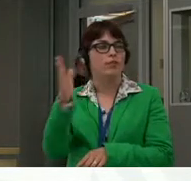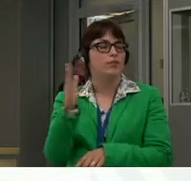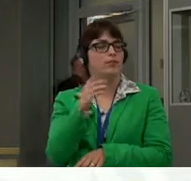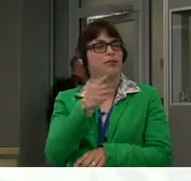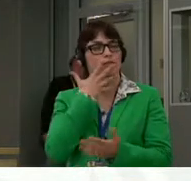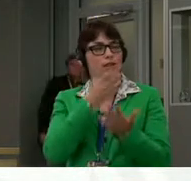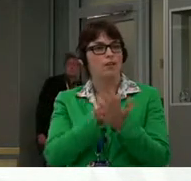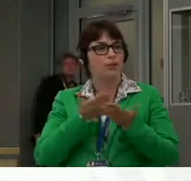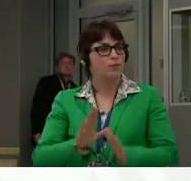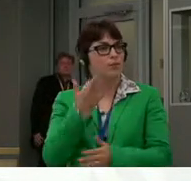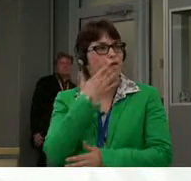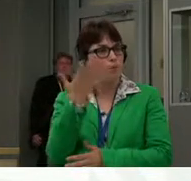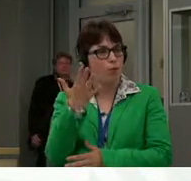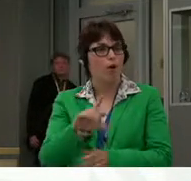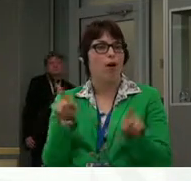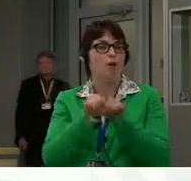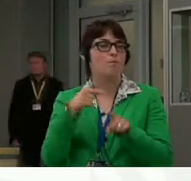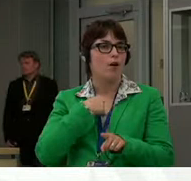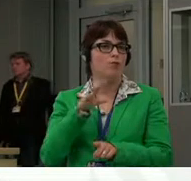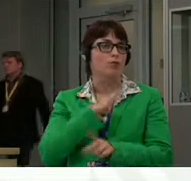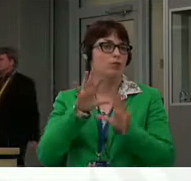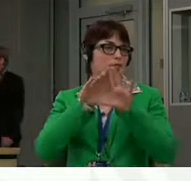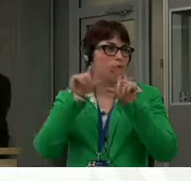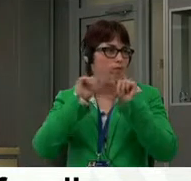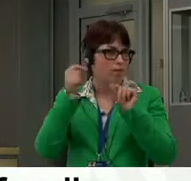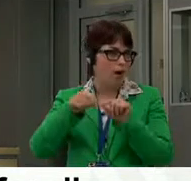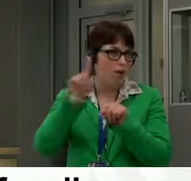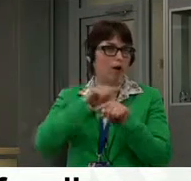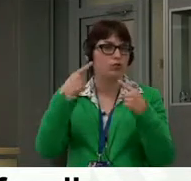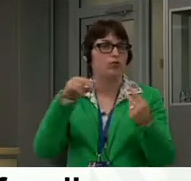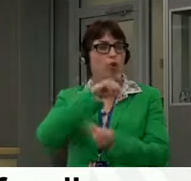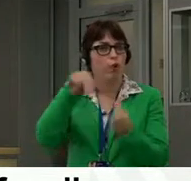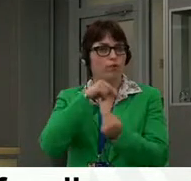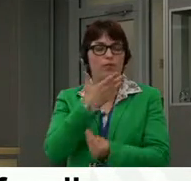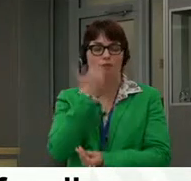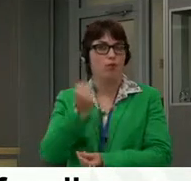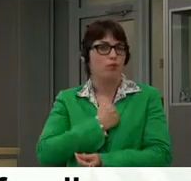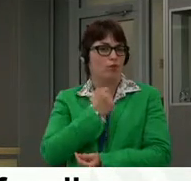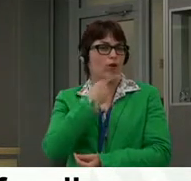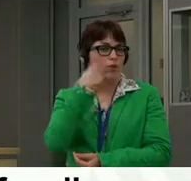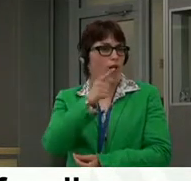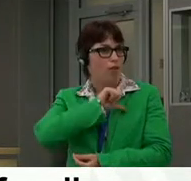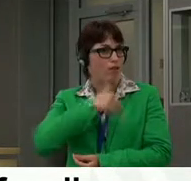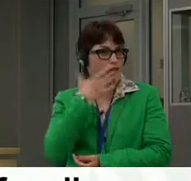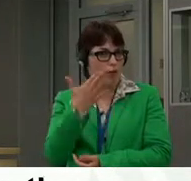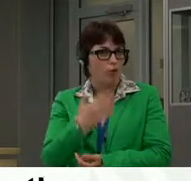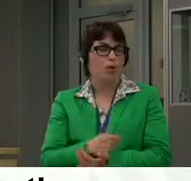the possibility to all of you to express yourselves in your native language, but unfortunately I have